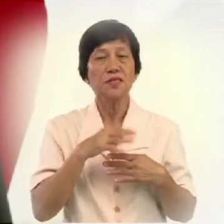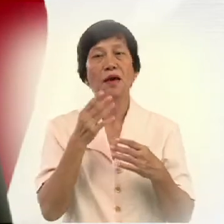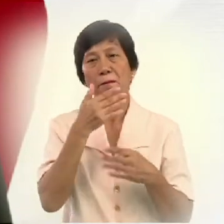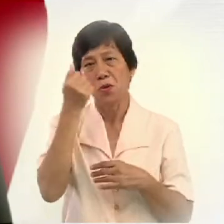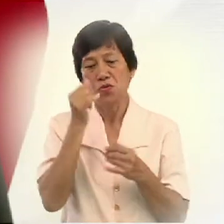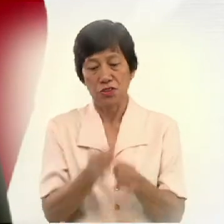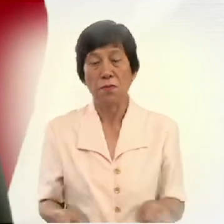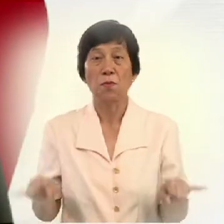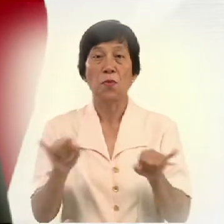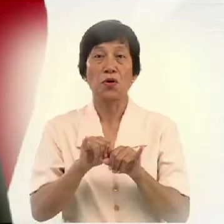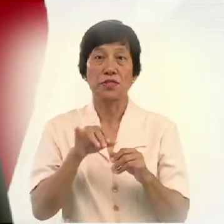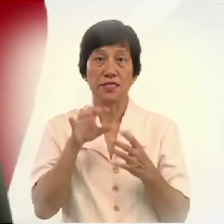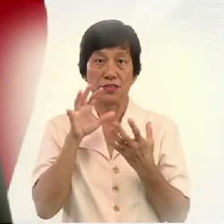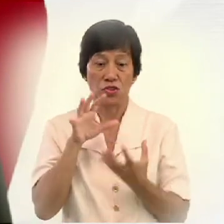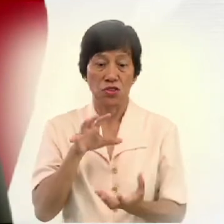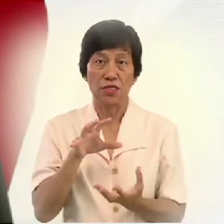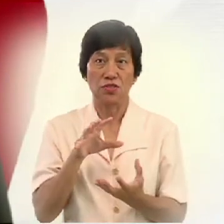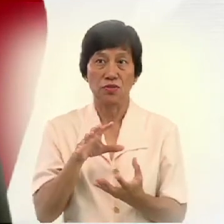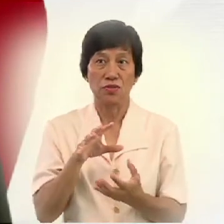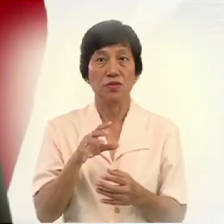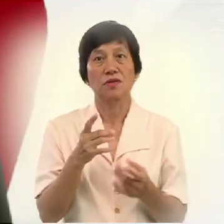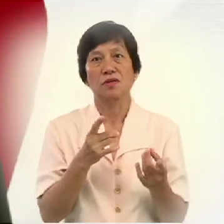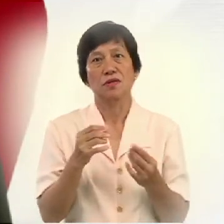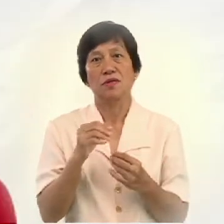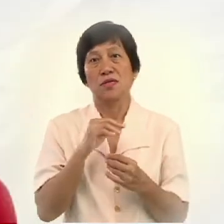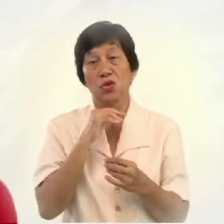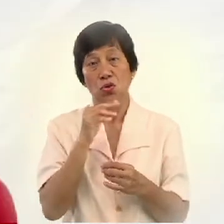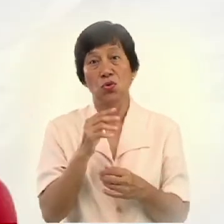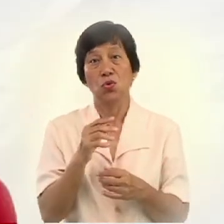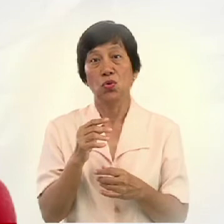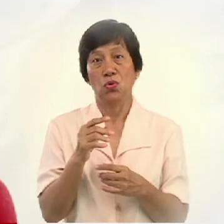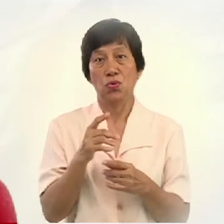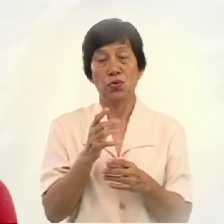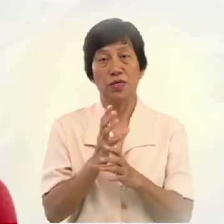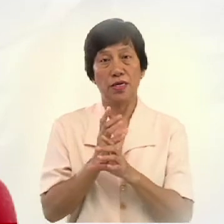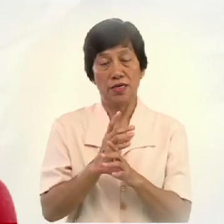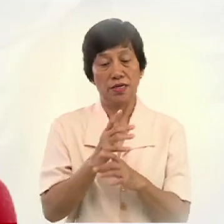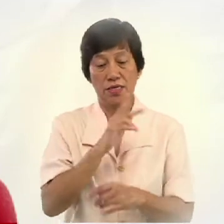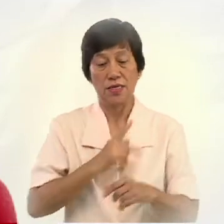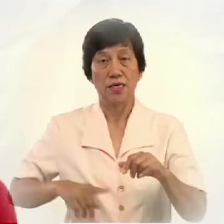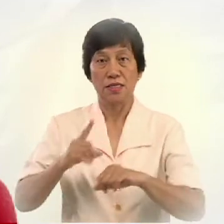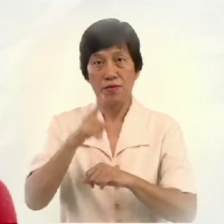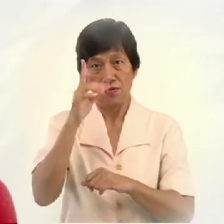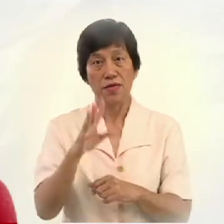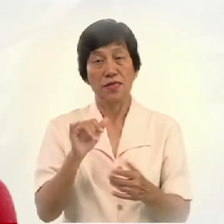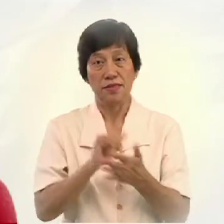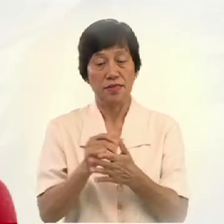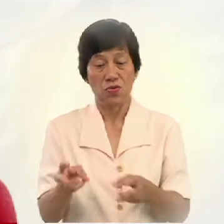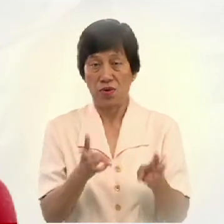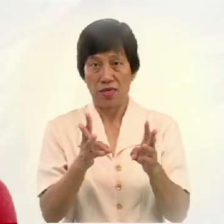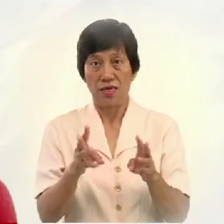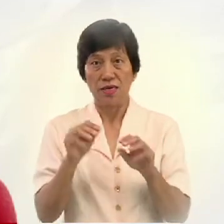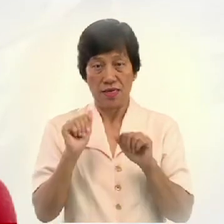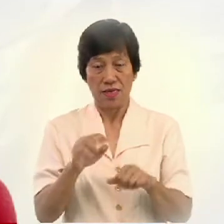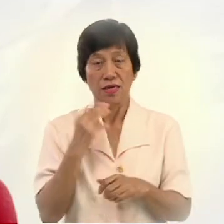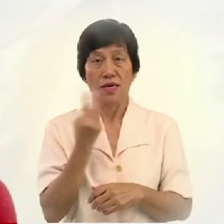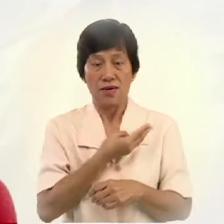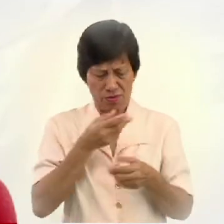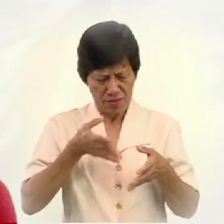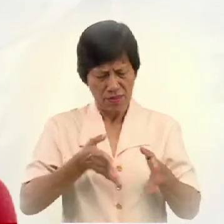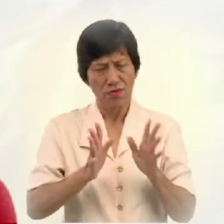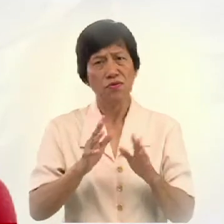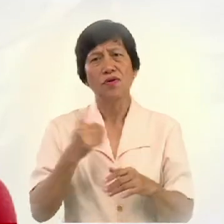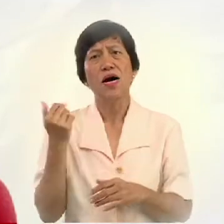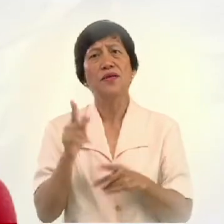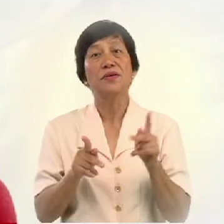gaining the most important treasure. Do we treat the kingdom of God that way? Can we let go